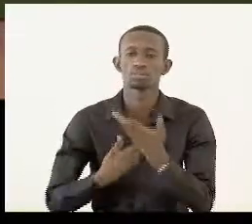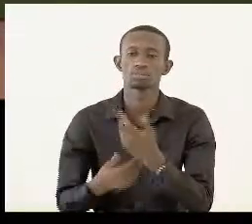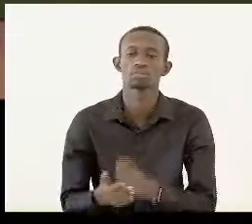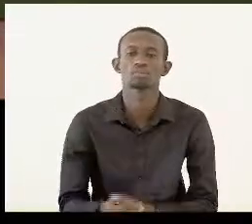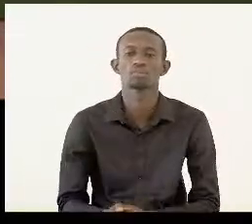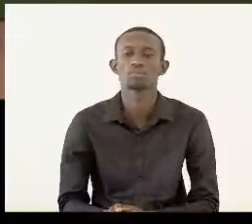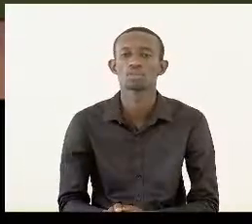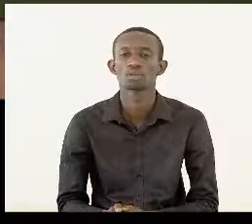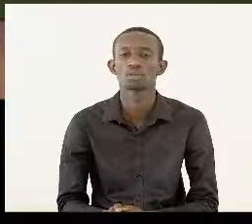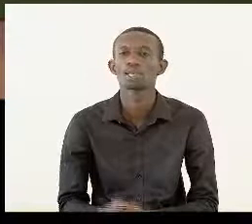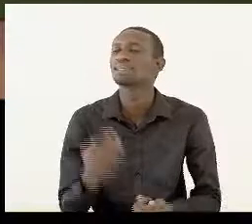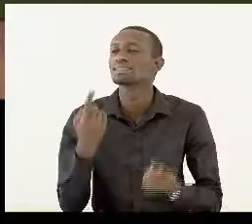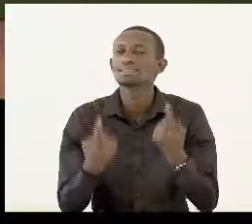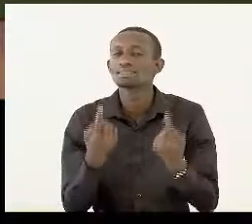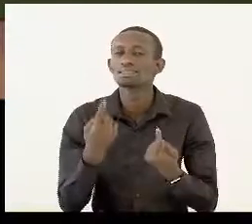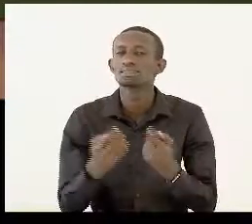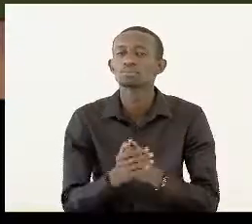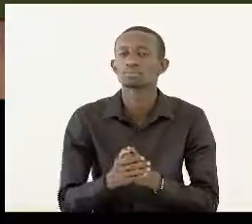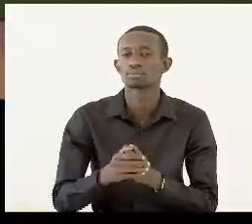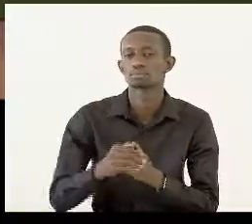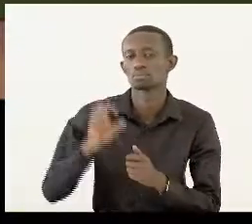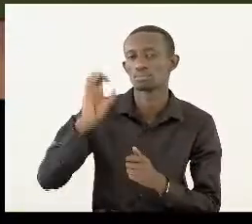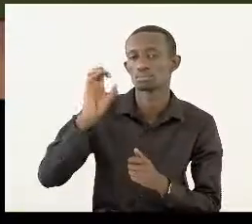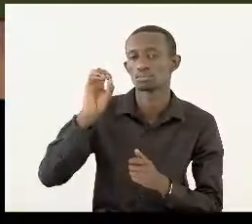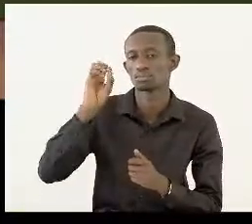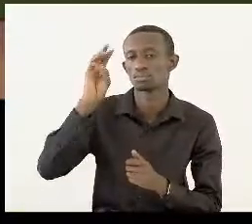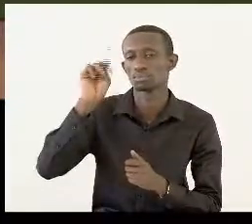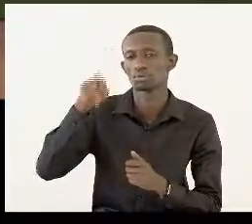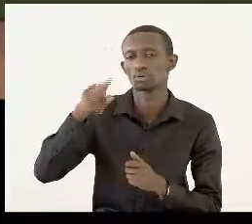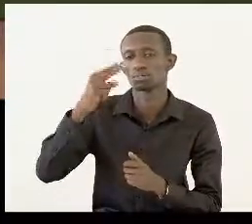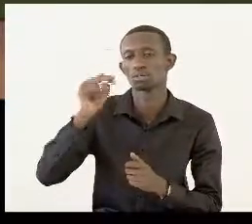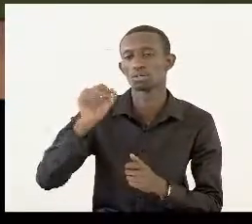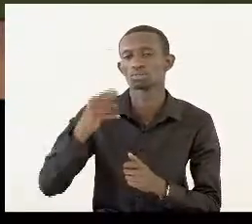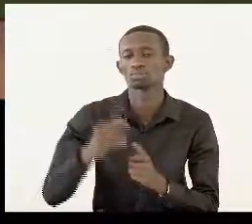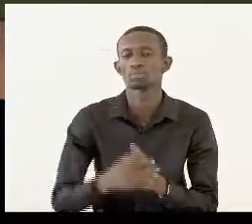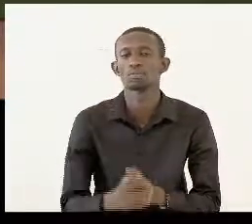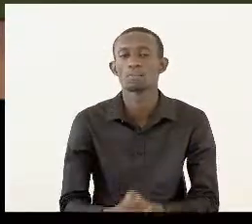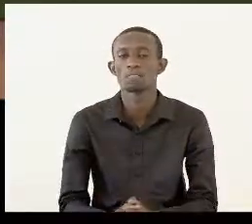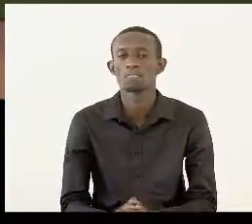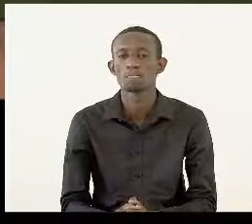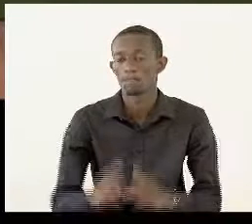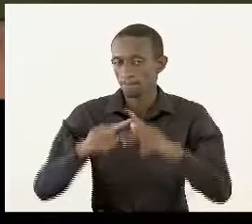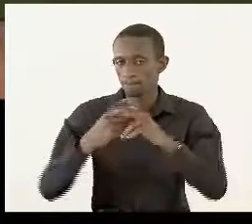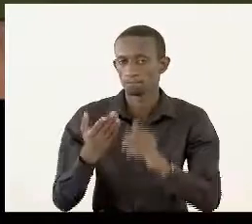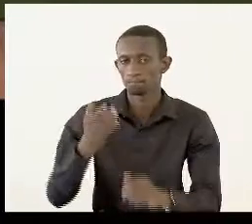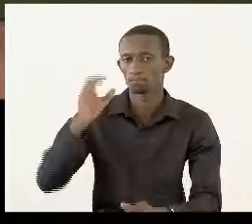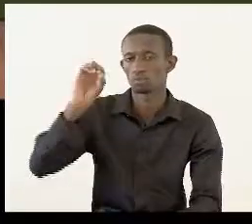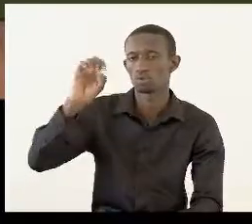some compounds like the oxides and the hydroxides. Let's start with the